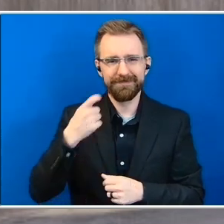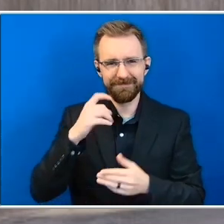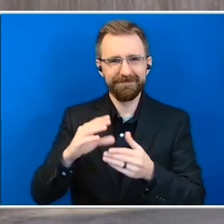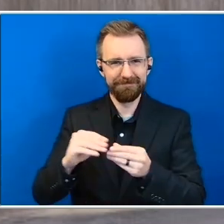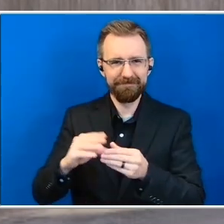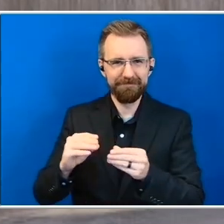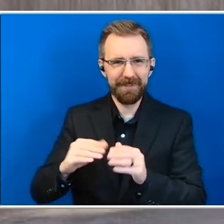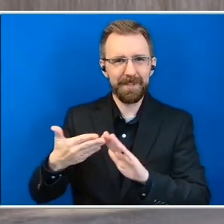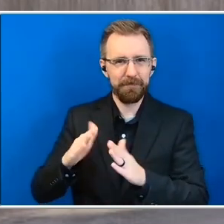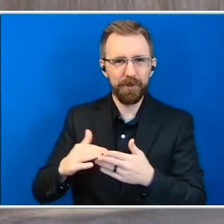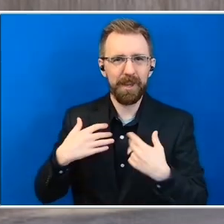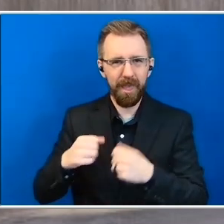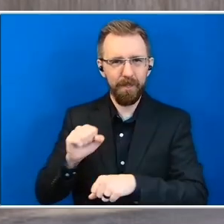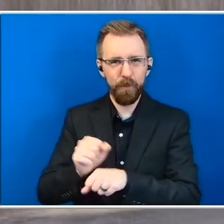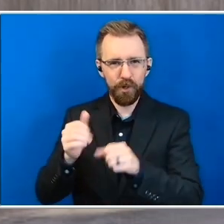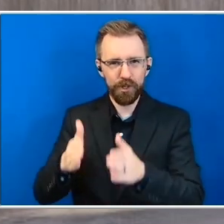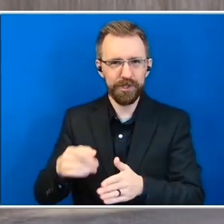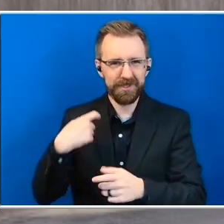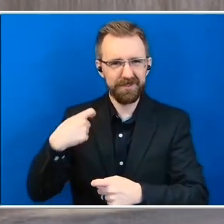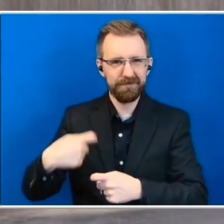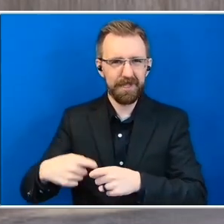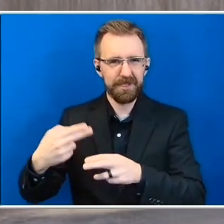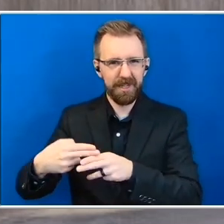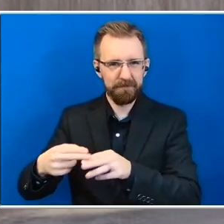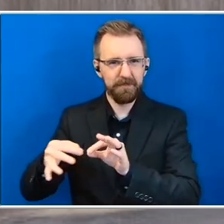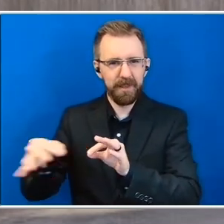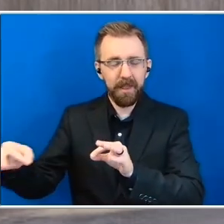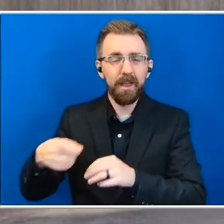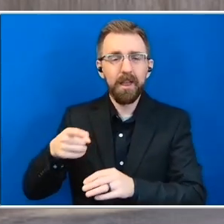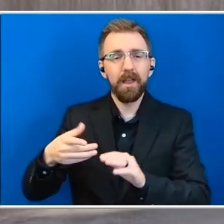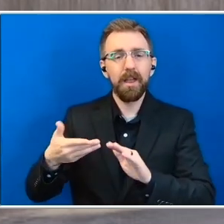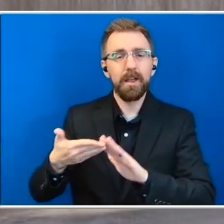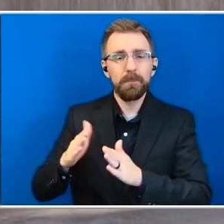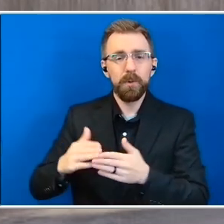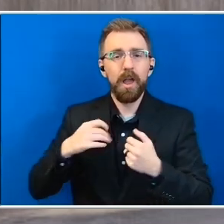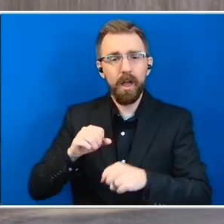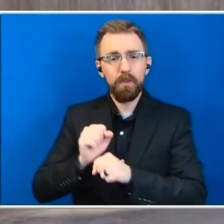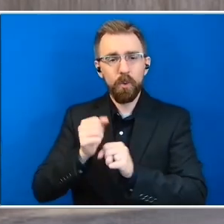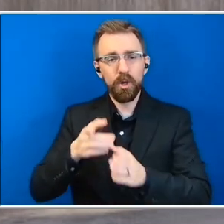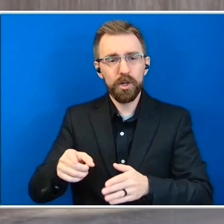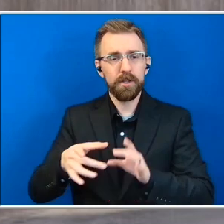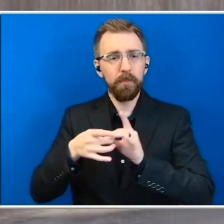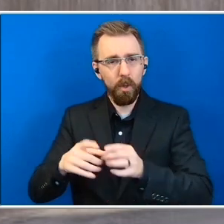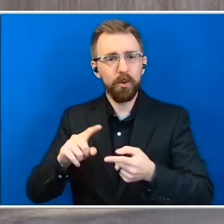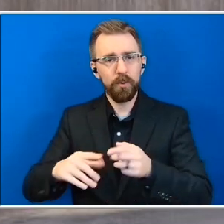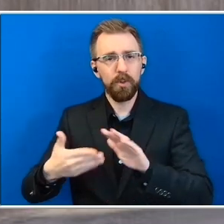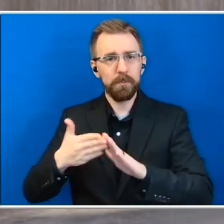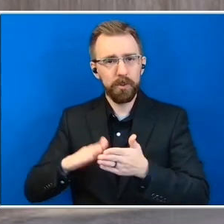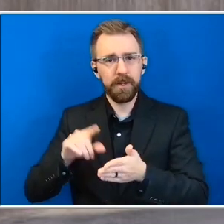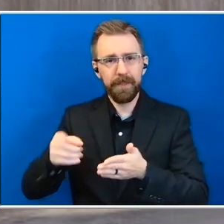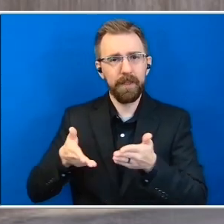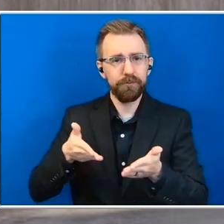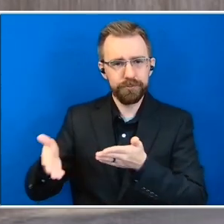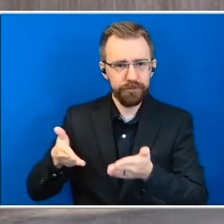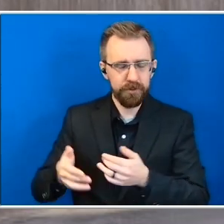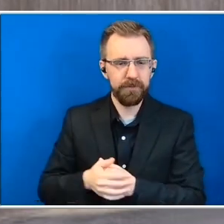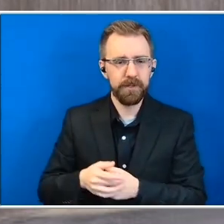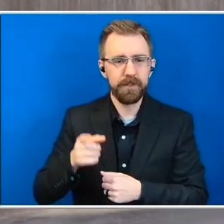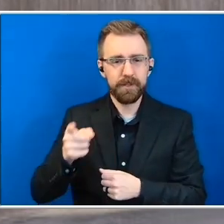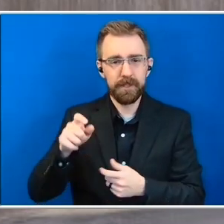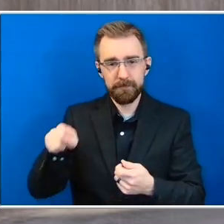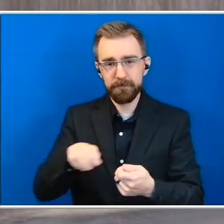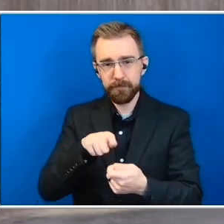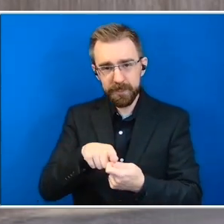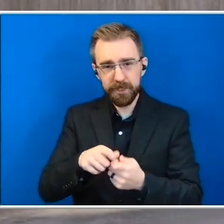health workers. So community health workers are people who belong to the community they serve. And they are particularly